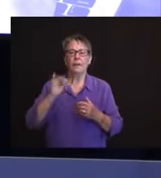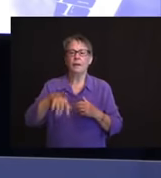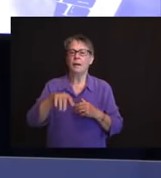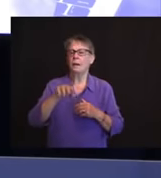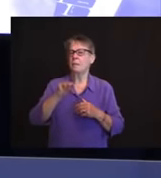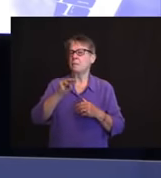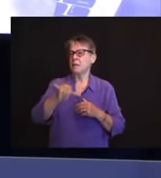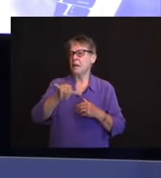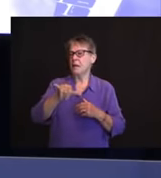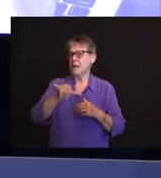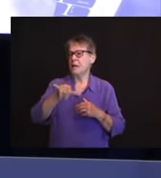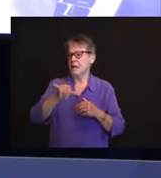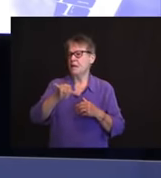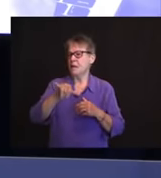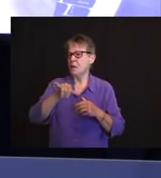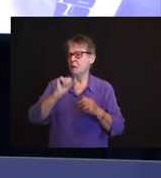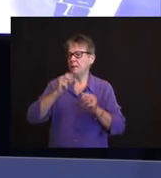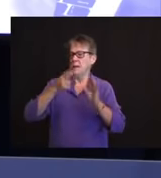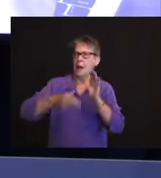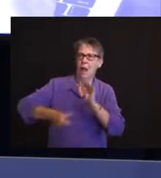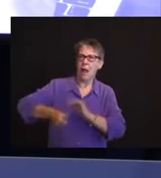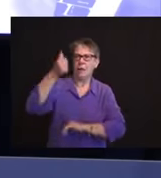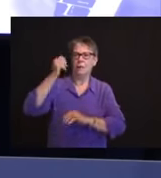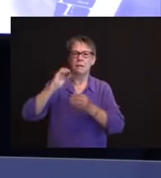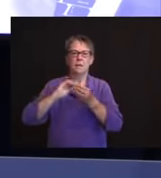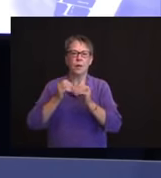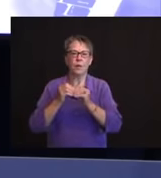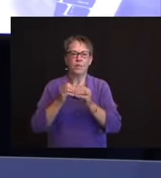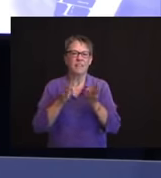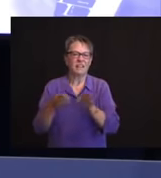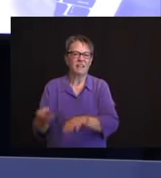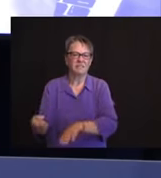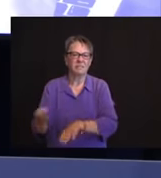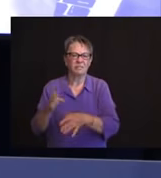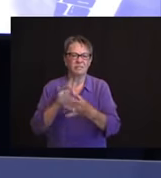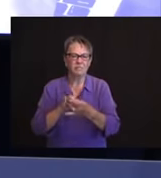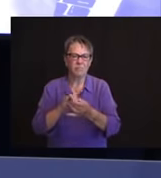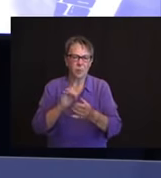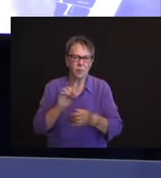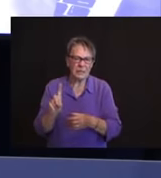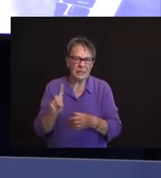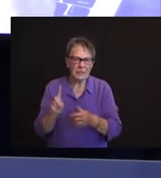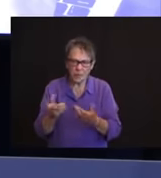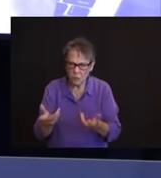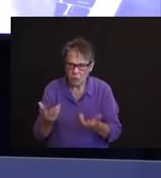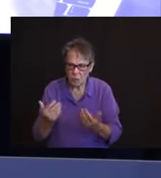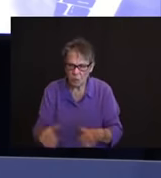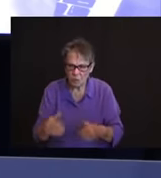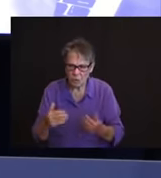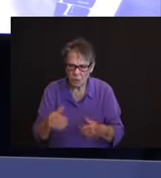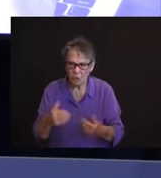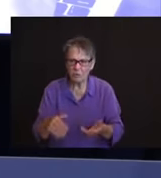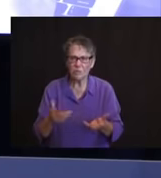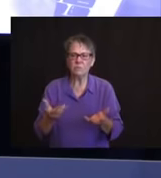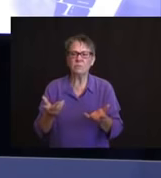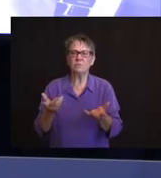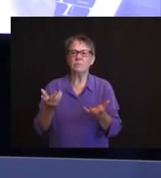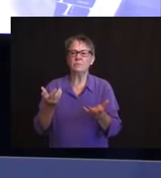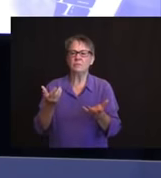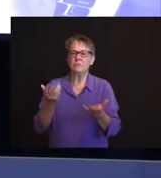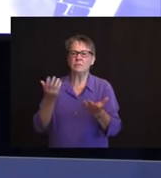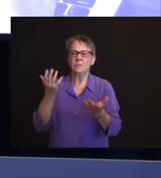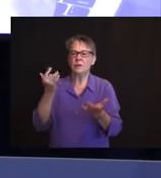at a lot of things, and that's why we're going to give grants to the local health departments who are closest to the work, closest to the people, to try to